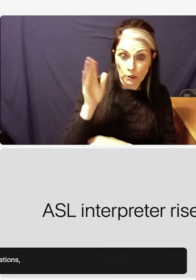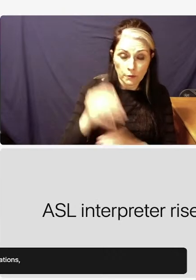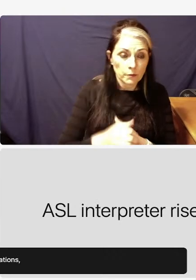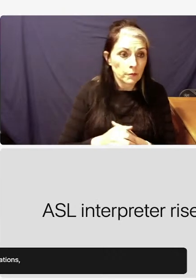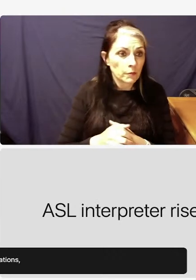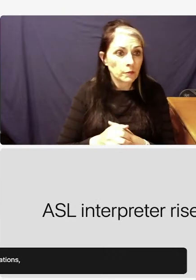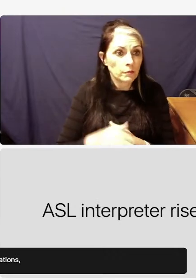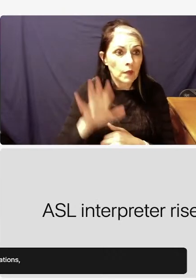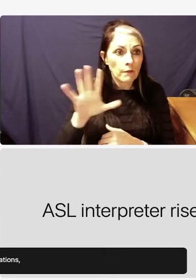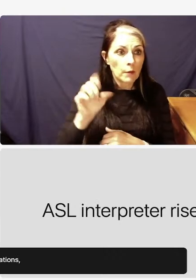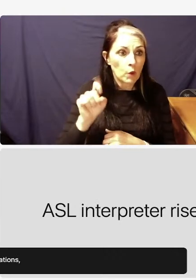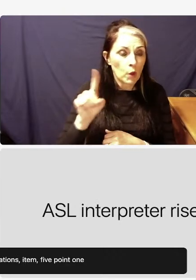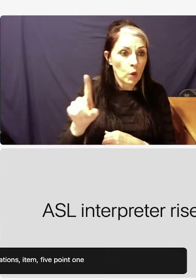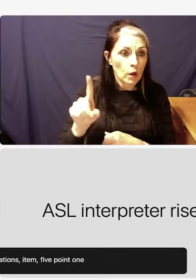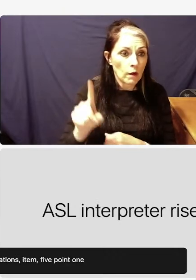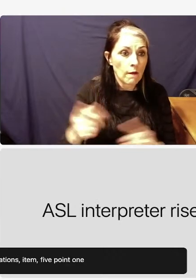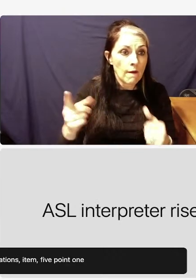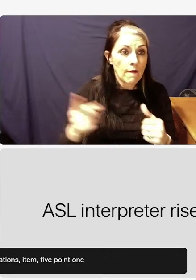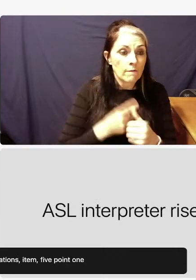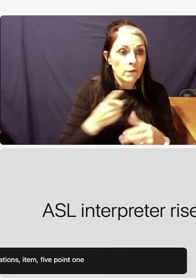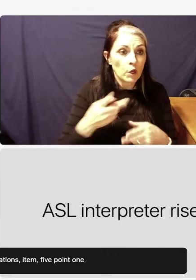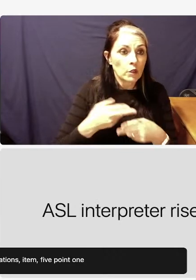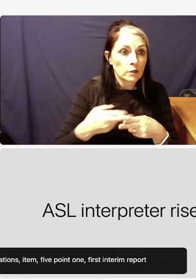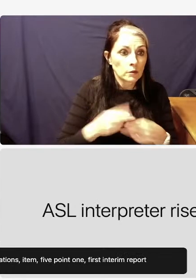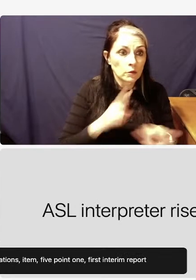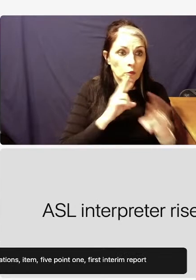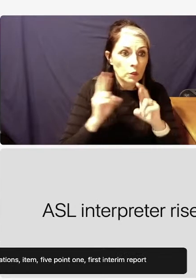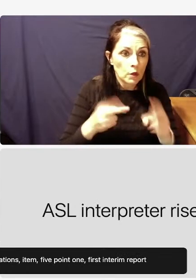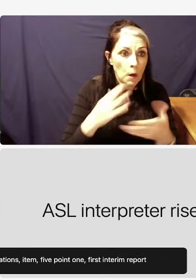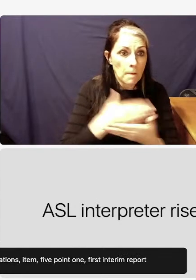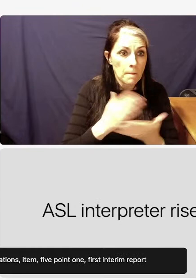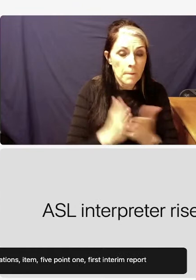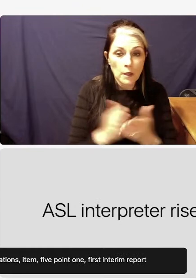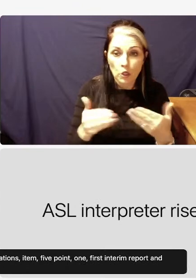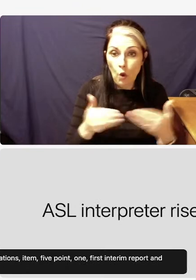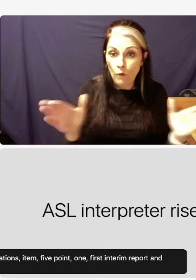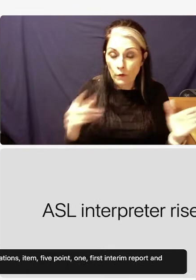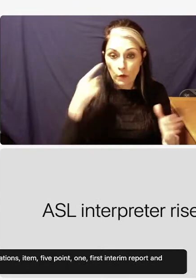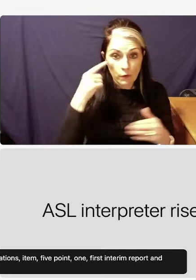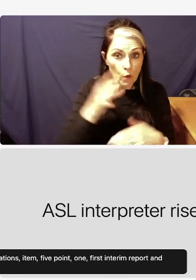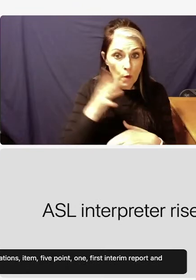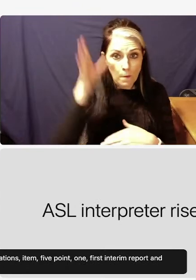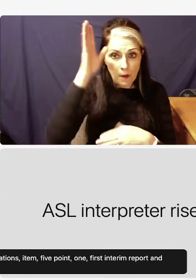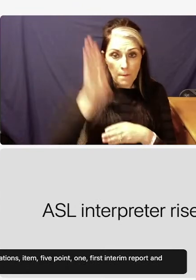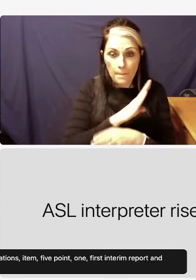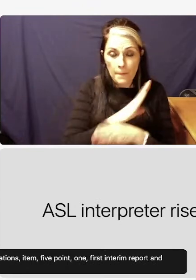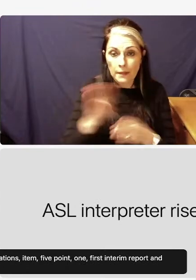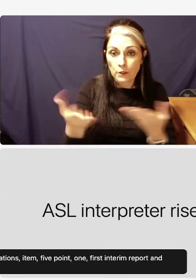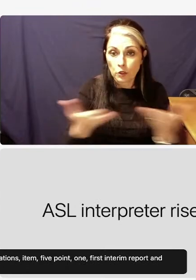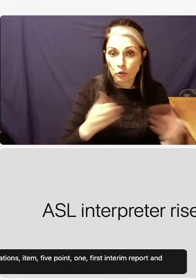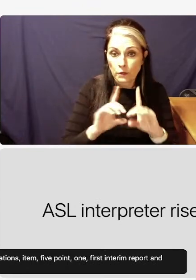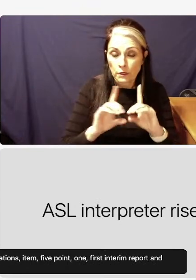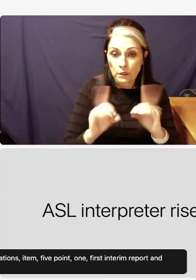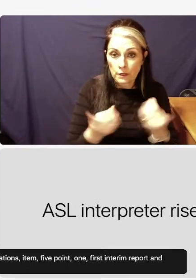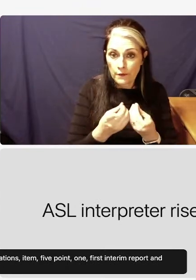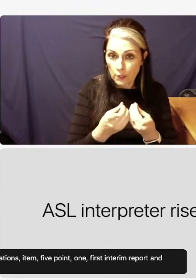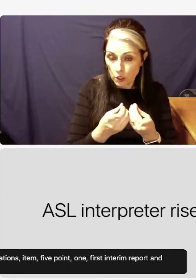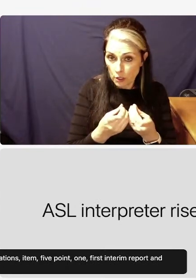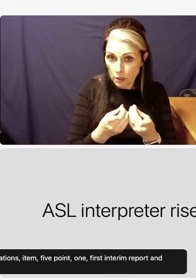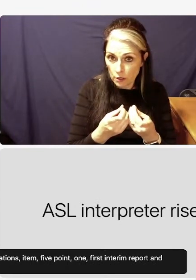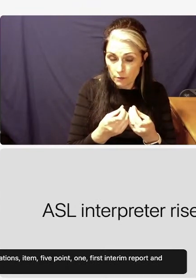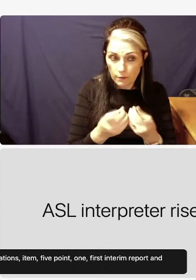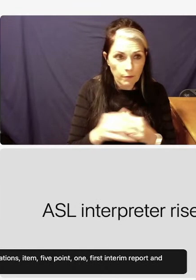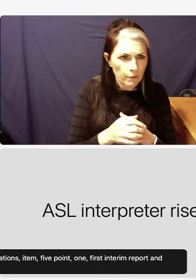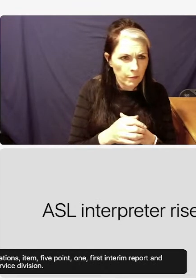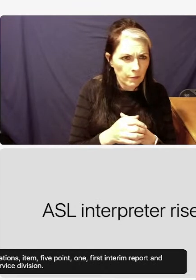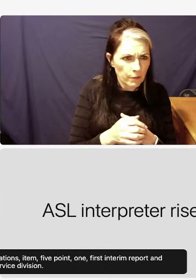5.1 first interim report and lcap budget overview for parents business service division and educational service division i